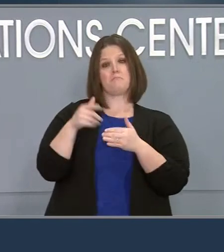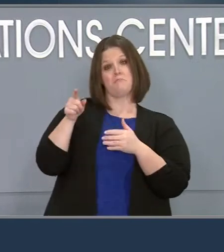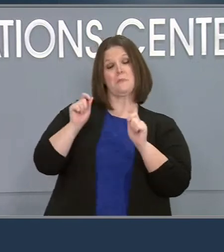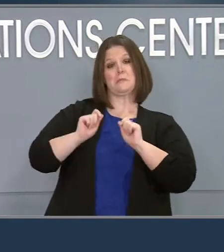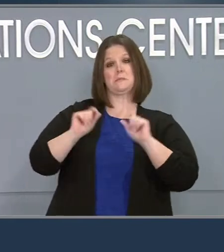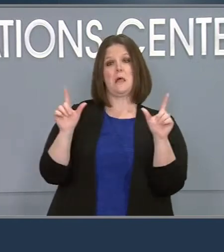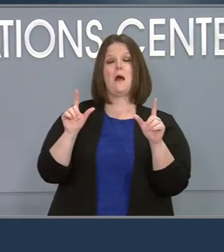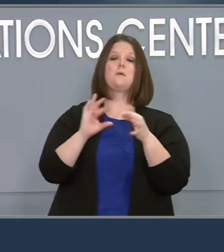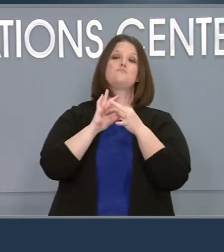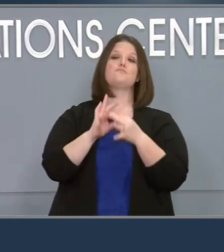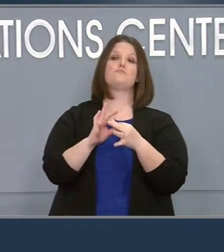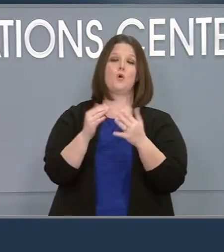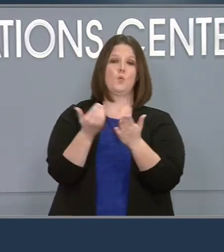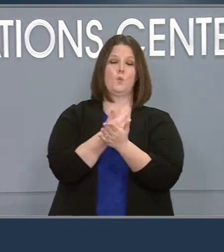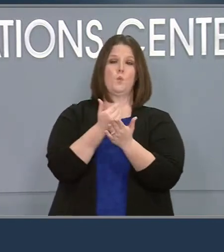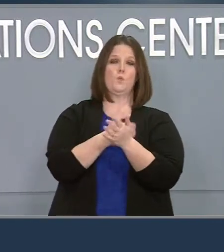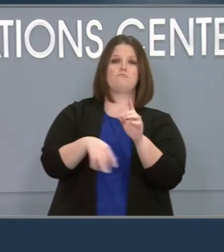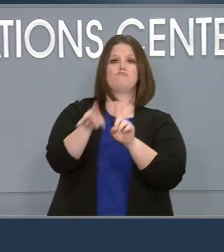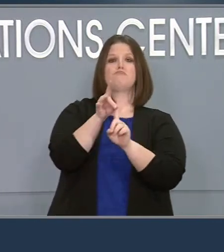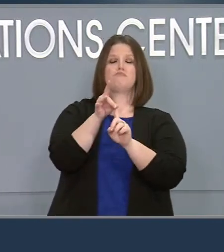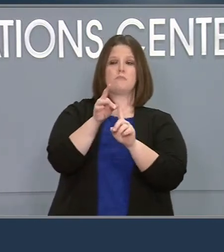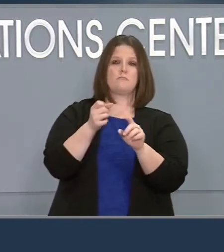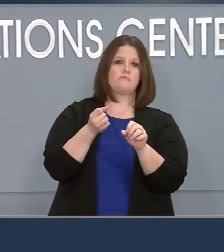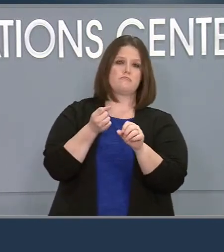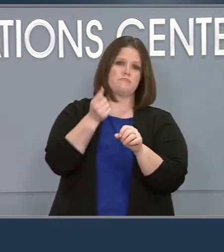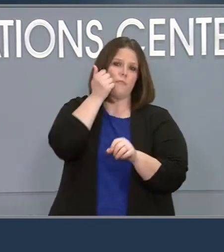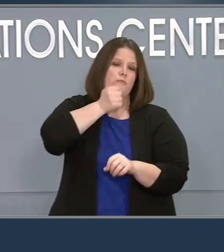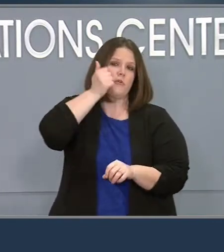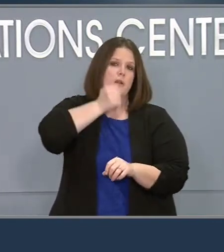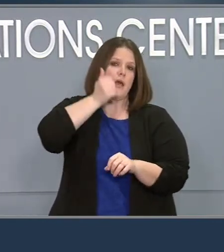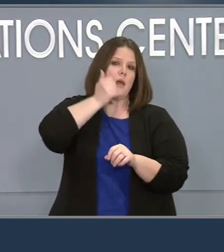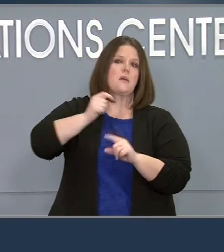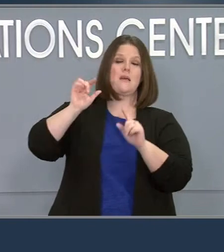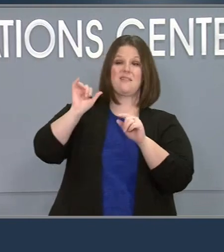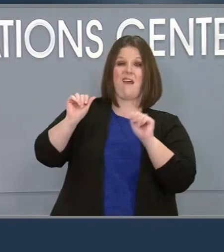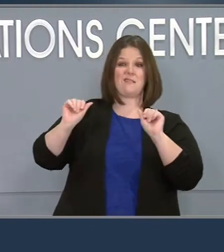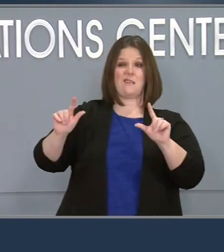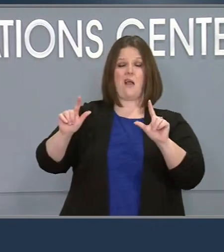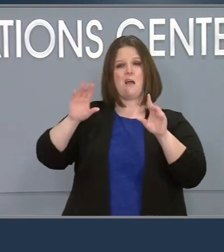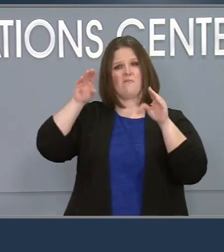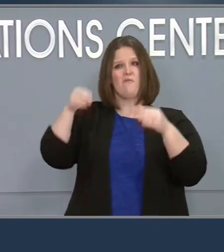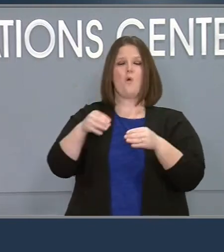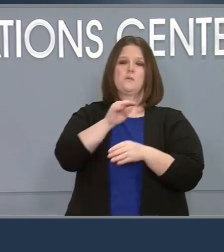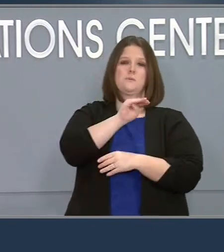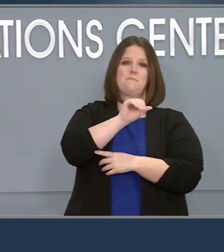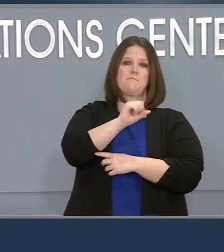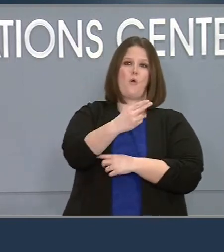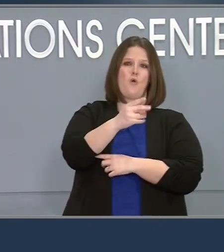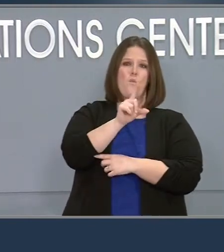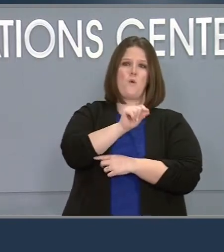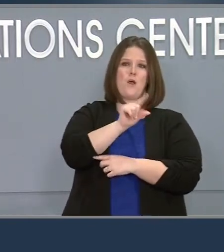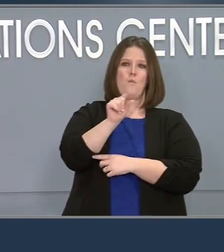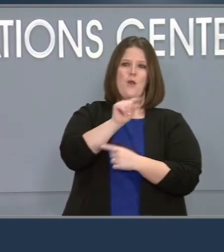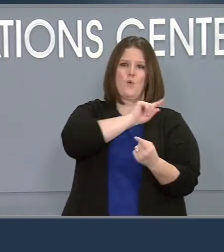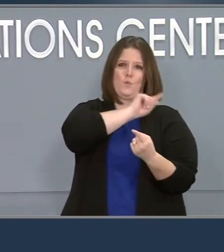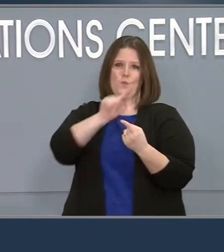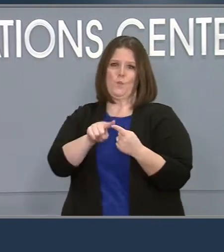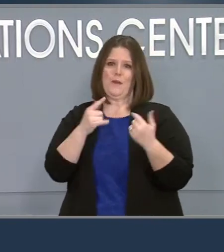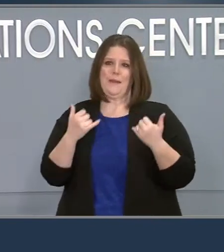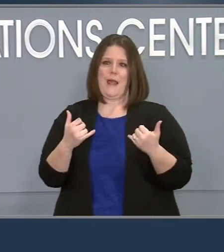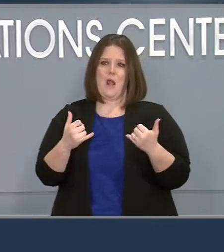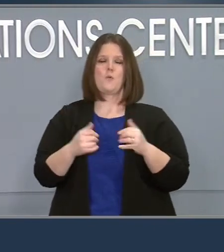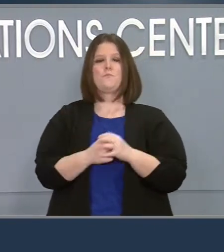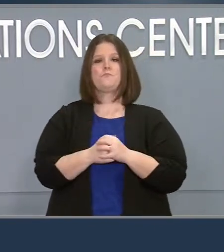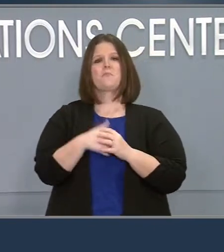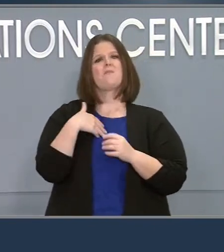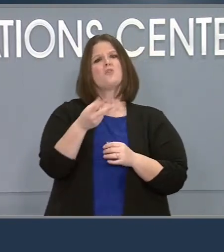This graph shows you the trajectory of new cases each day since we had our first case in March of 2020. You can see our first major